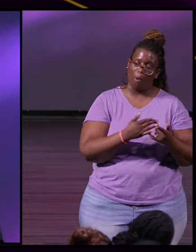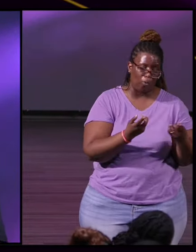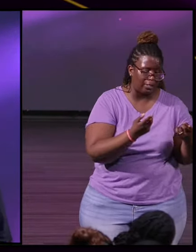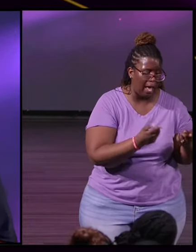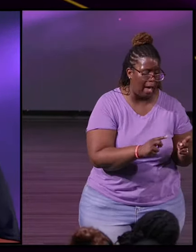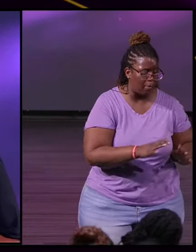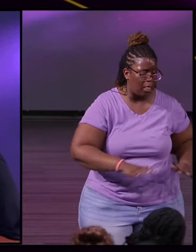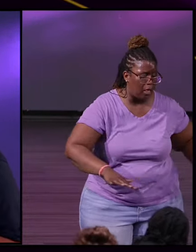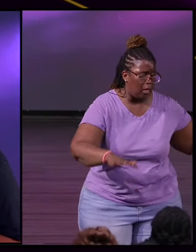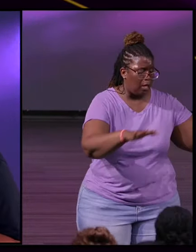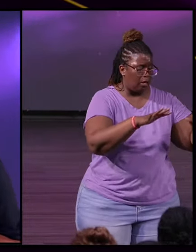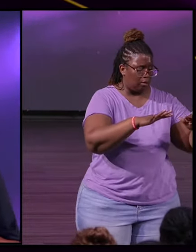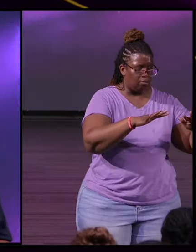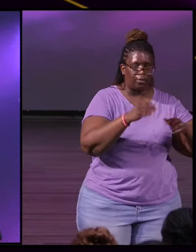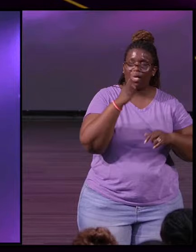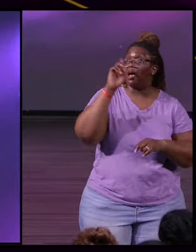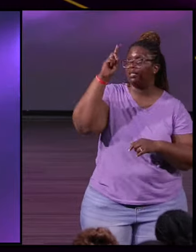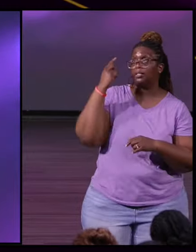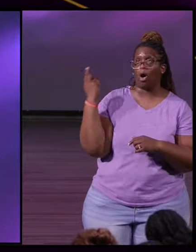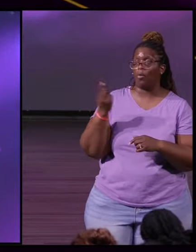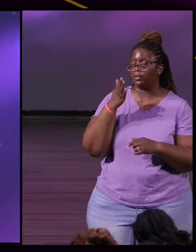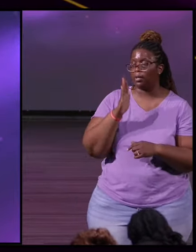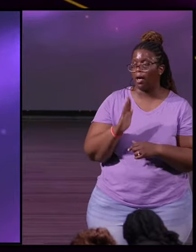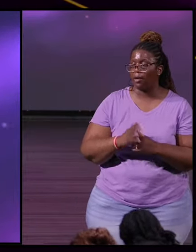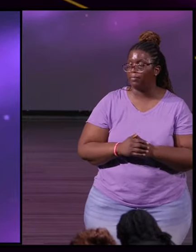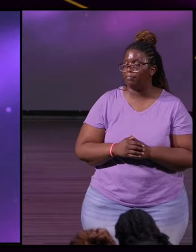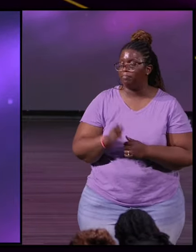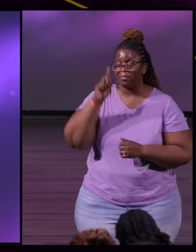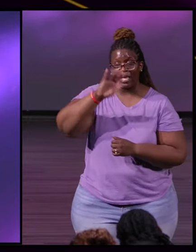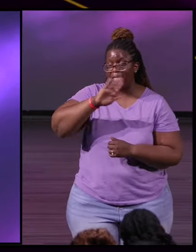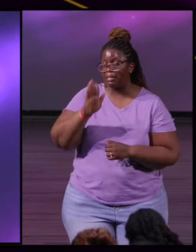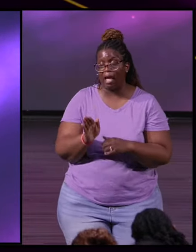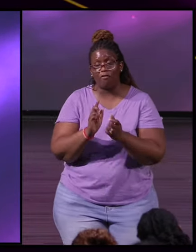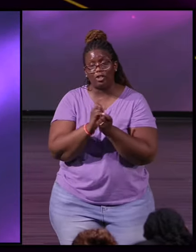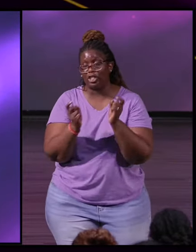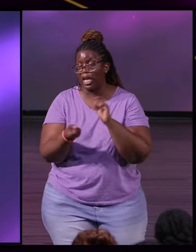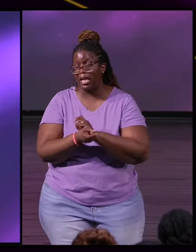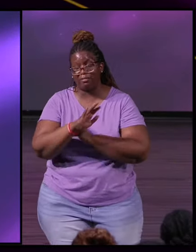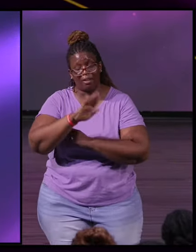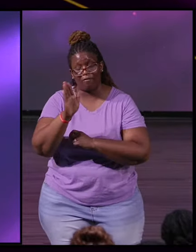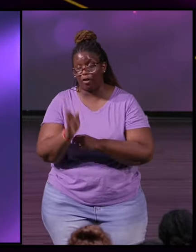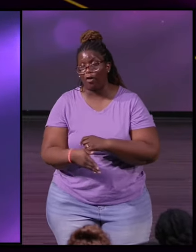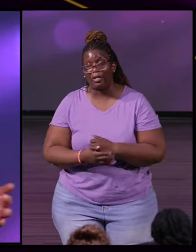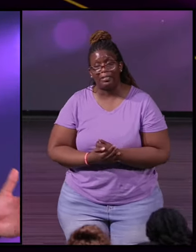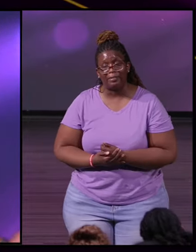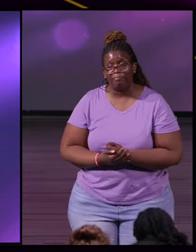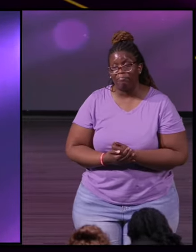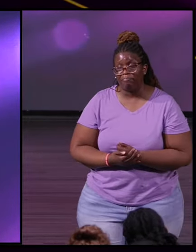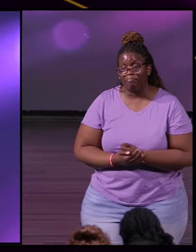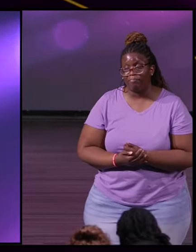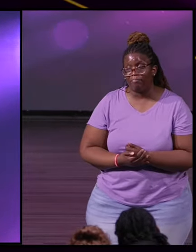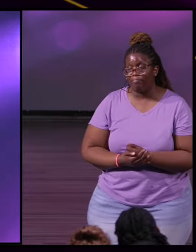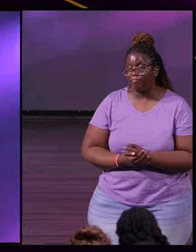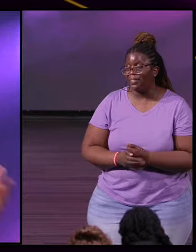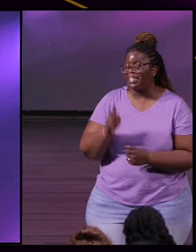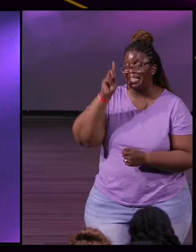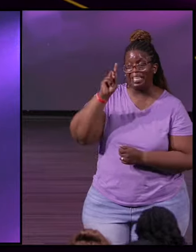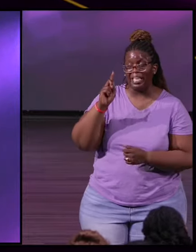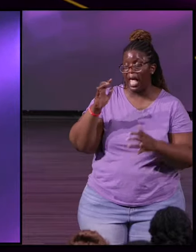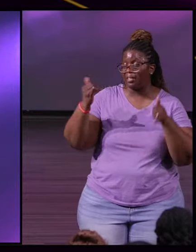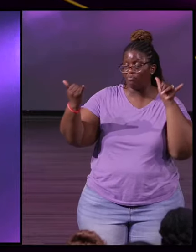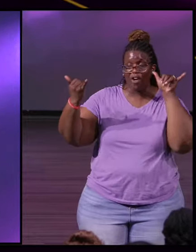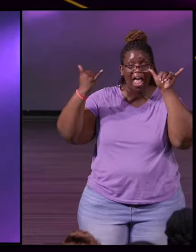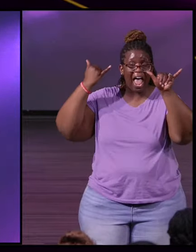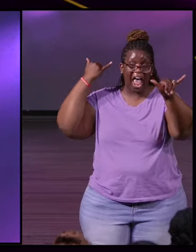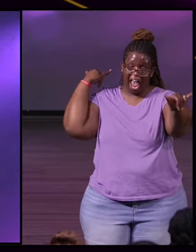And one of the great things about God being God is that He never changes. Who He was at the beginning of time is who He is